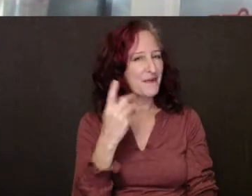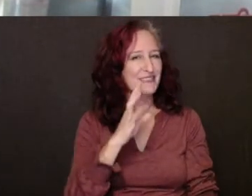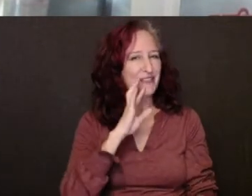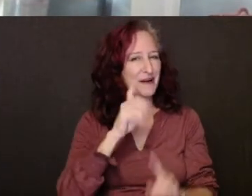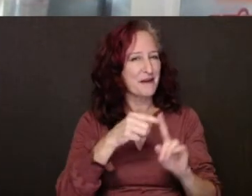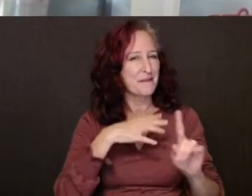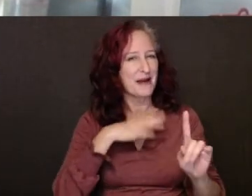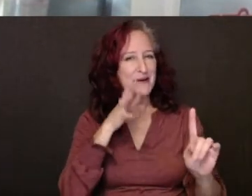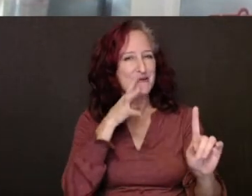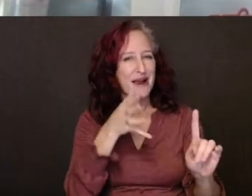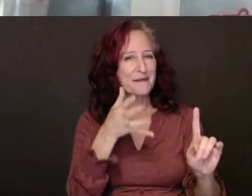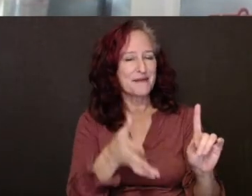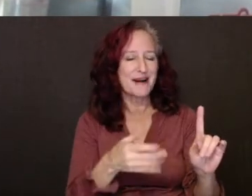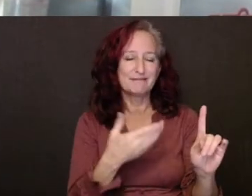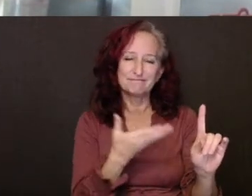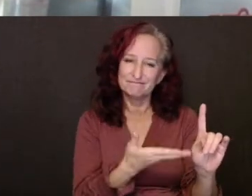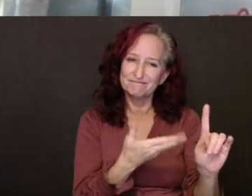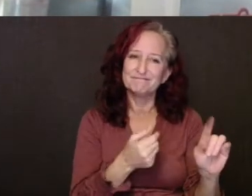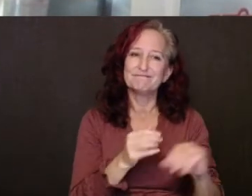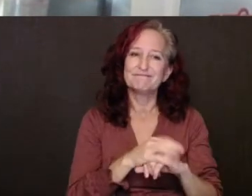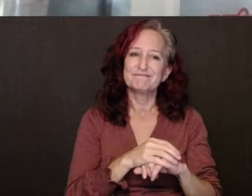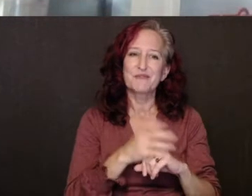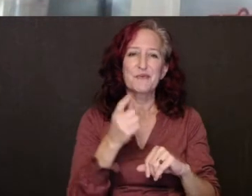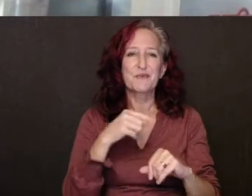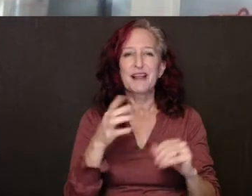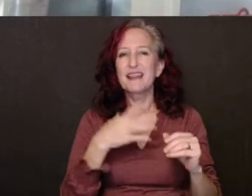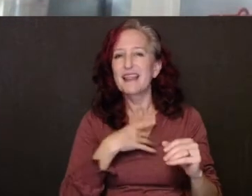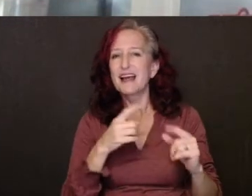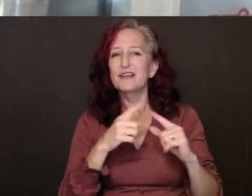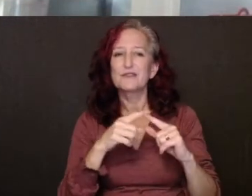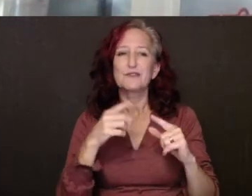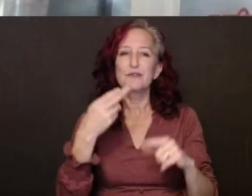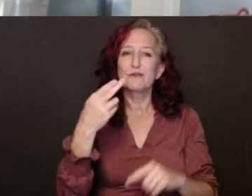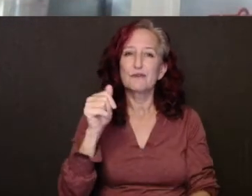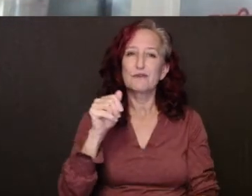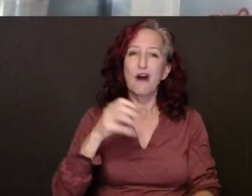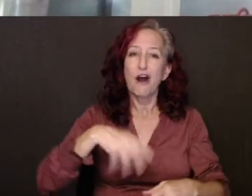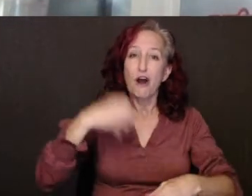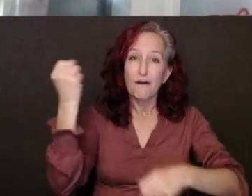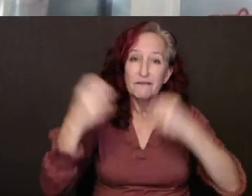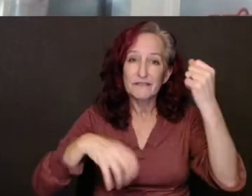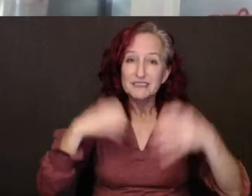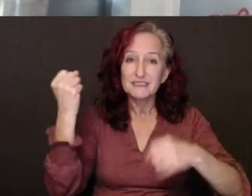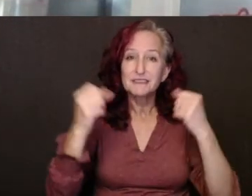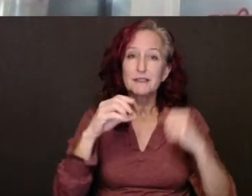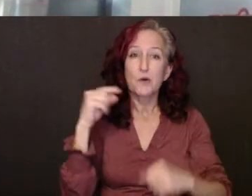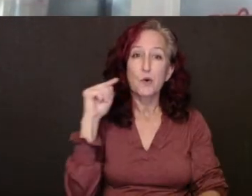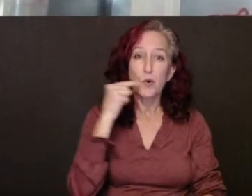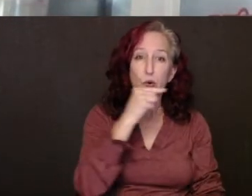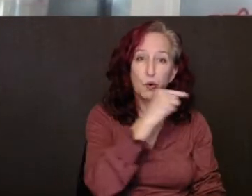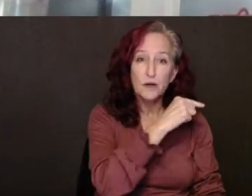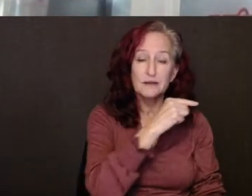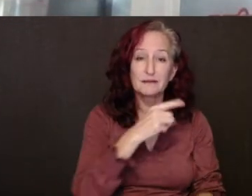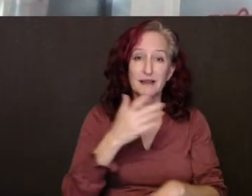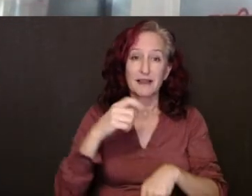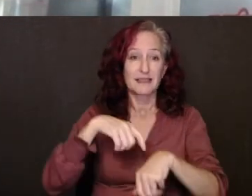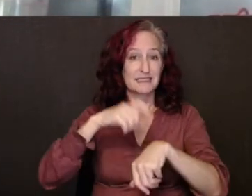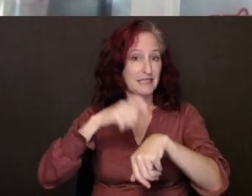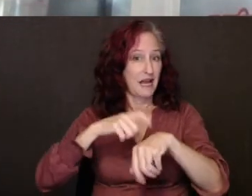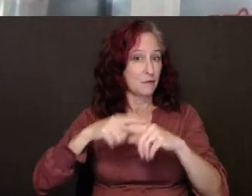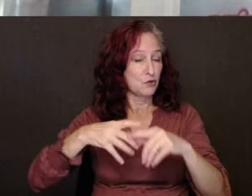and the aroma in here smells really good, I'm just going to talk about a little bit more about my grandmother. I always talk about her all the